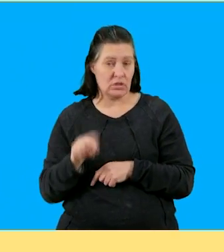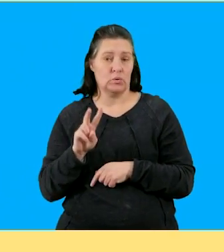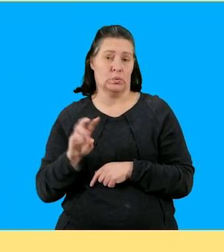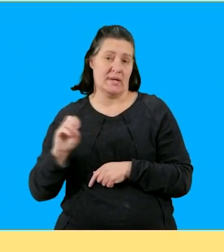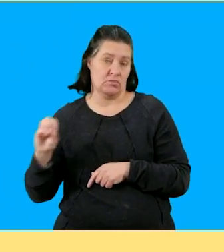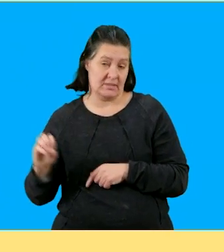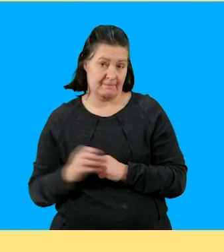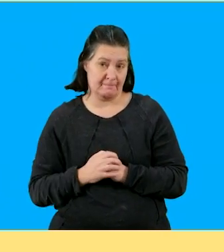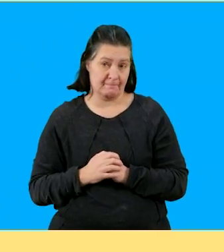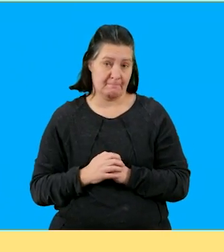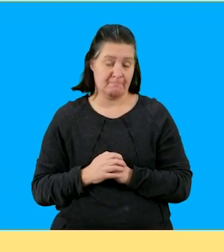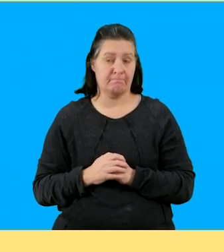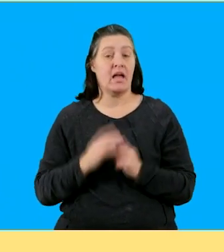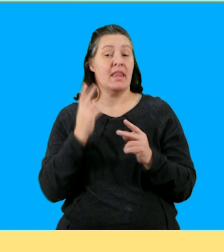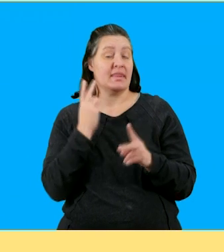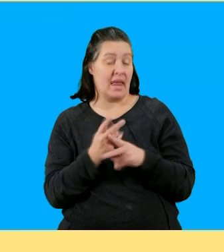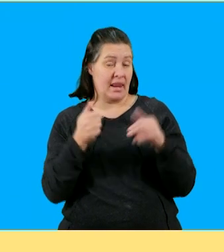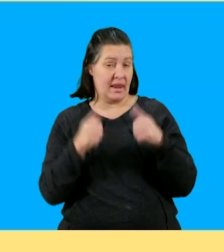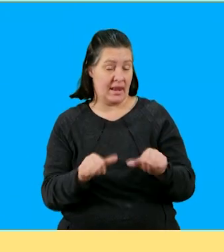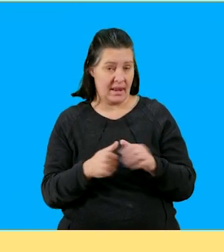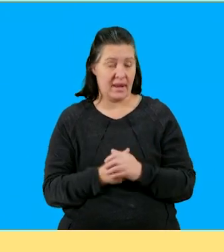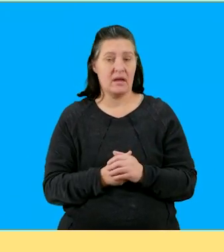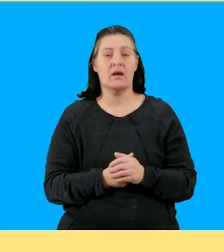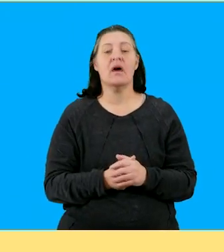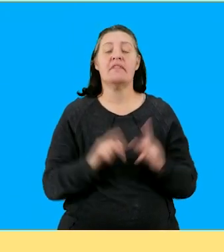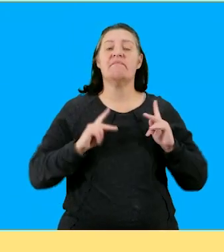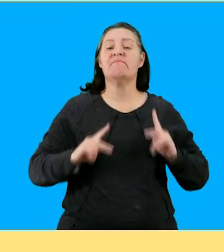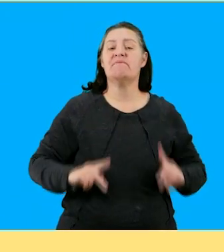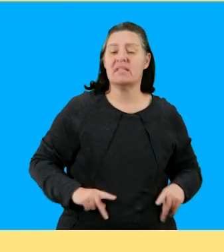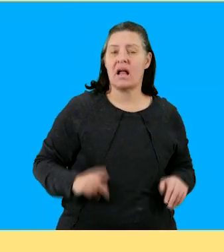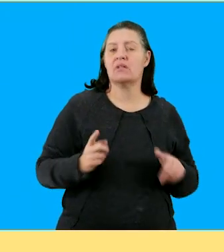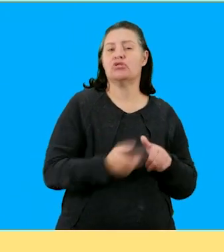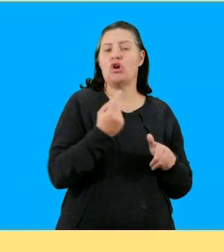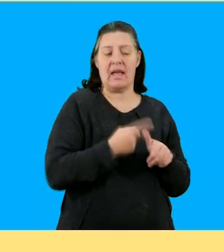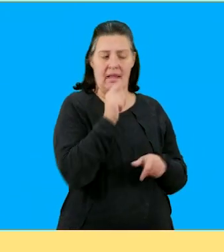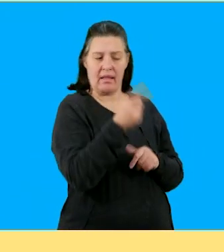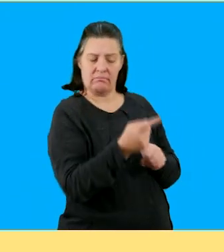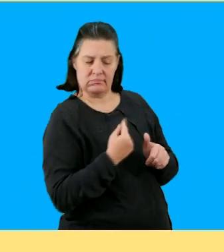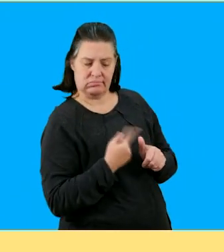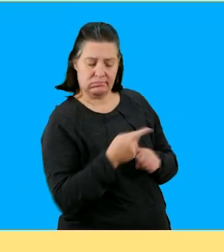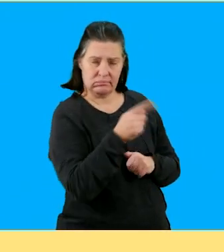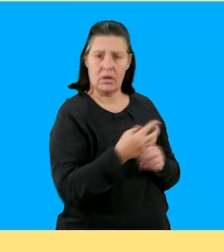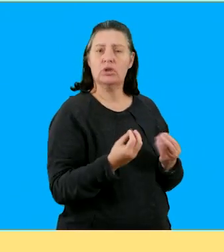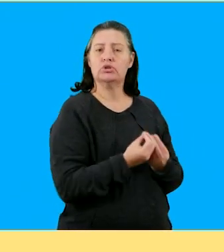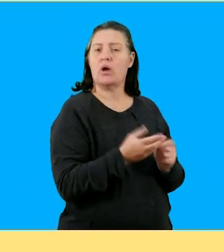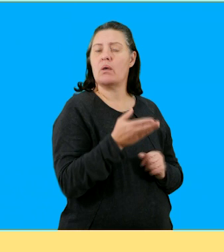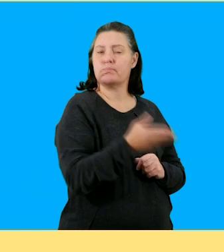111,200. Then they say, the physical stock taking showed stock of